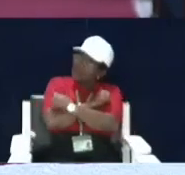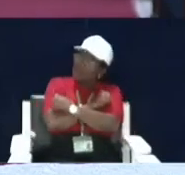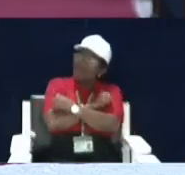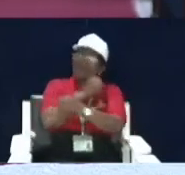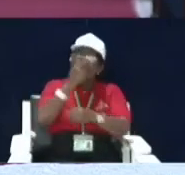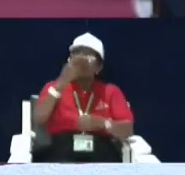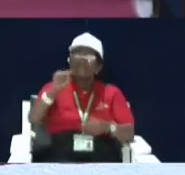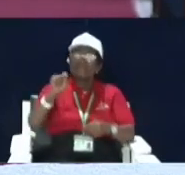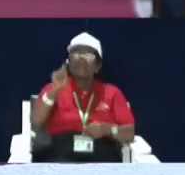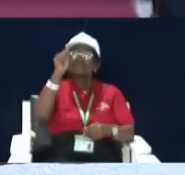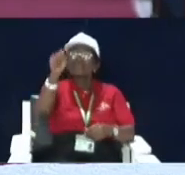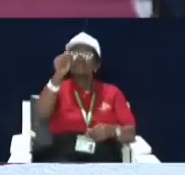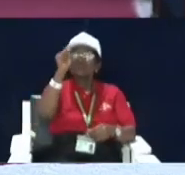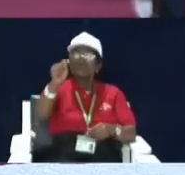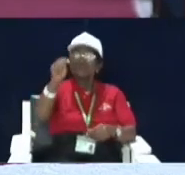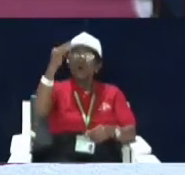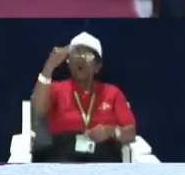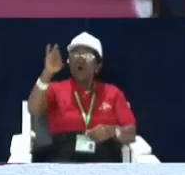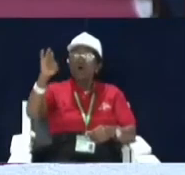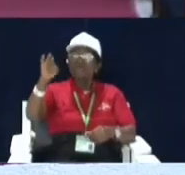Kabiesi.